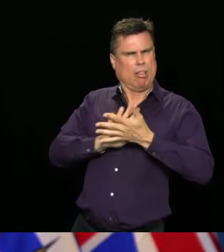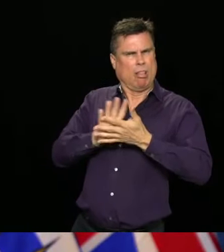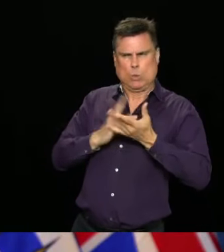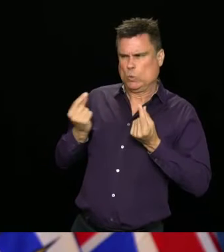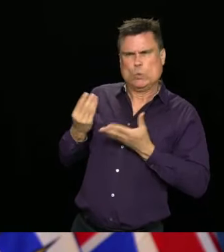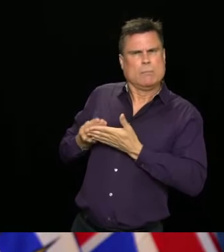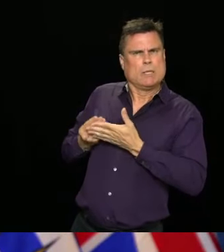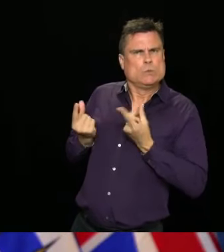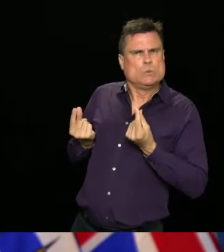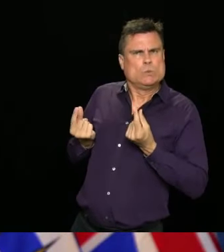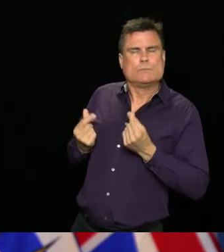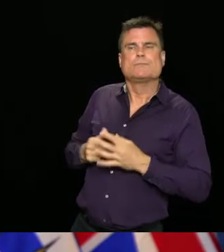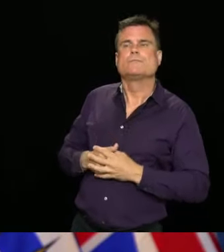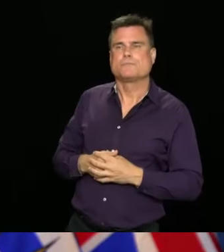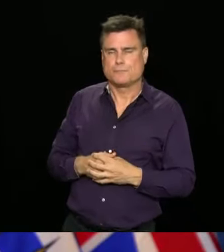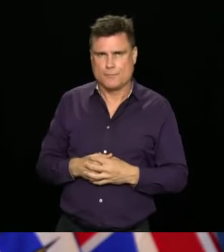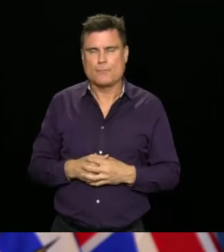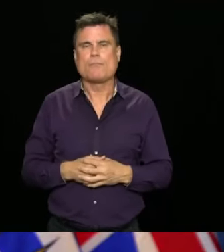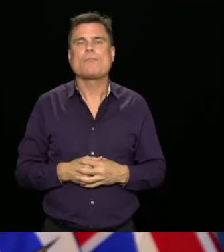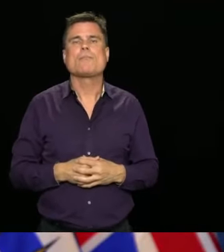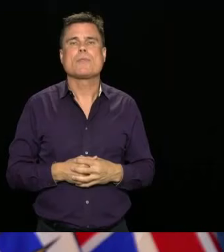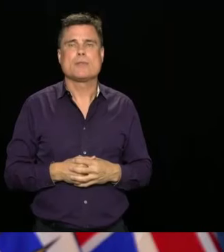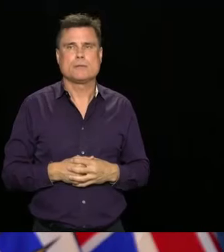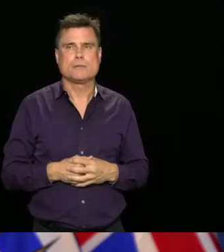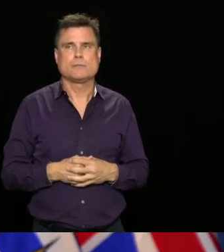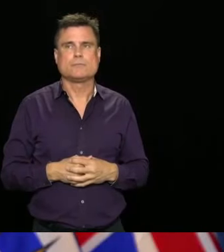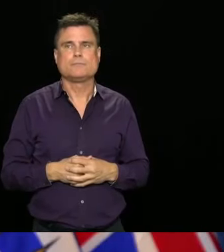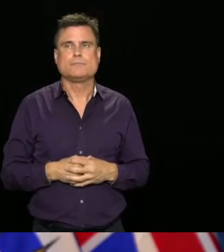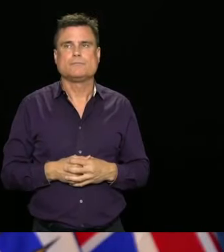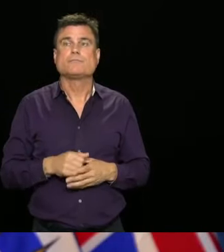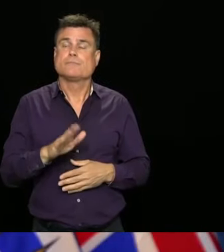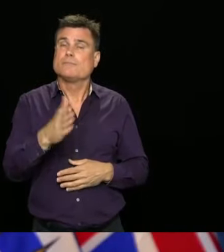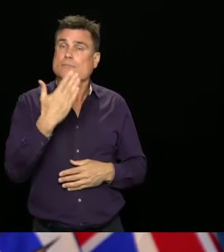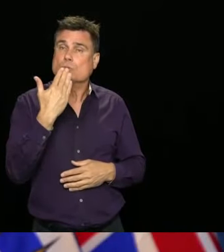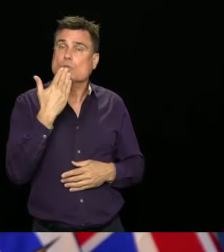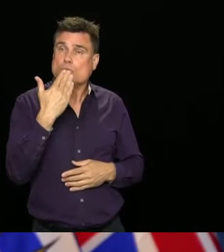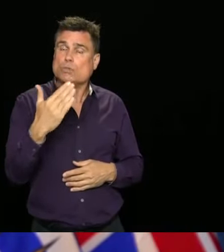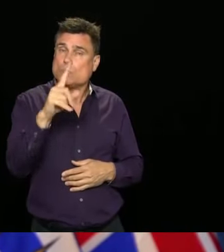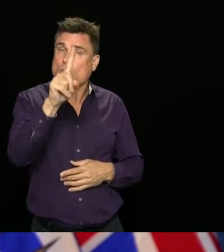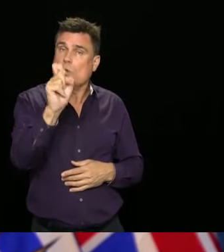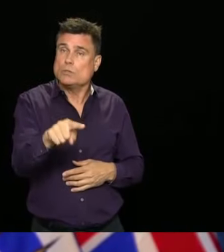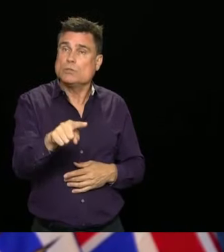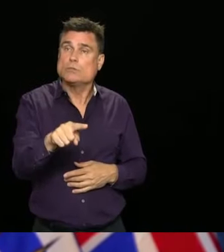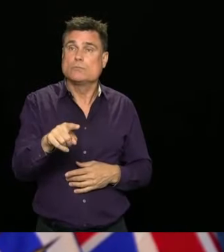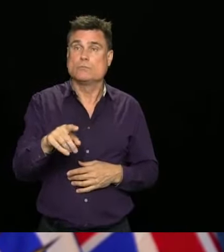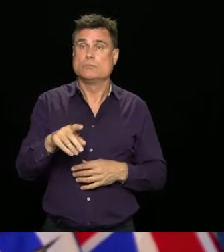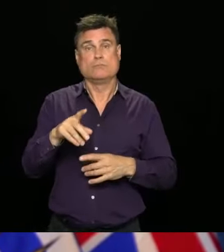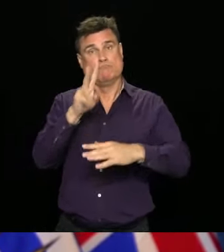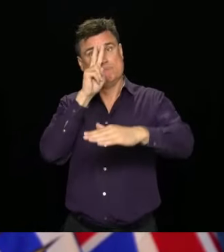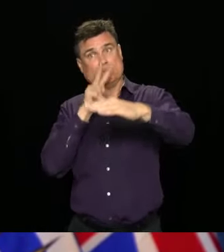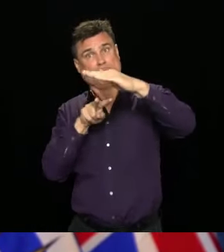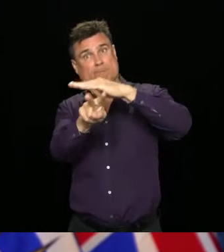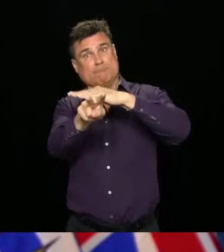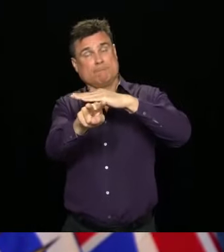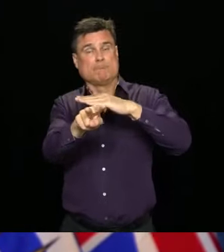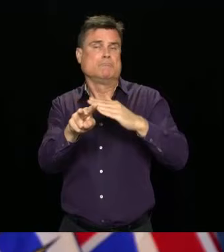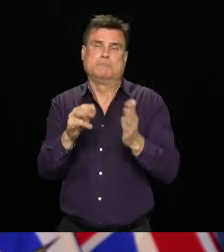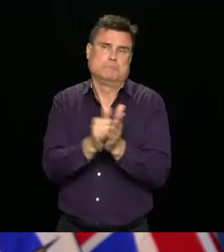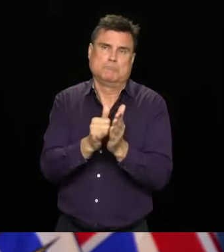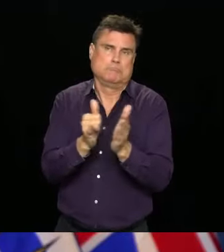budget. Question, Vaughn. I think you've identified that well. There's still so many unknowns. We're now just moving into